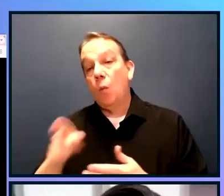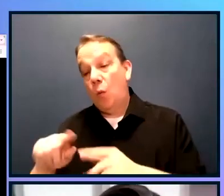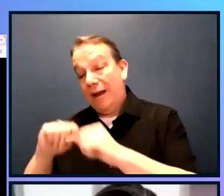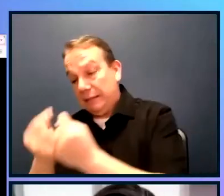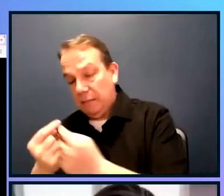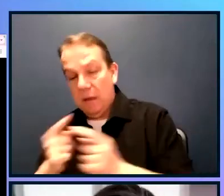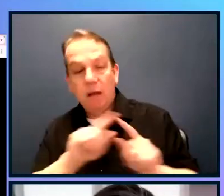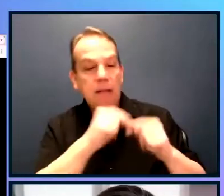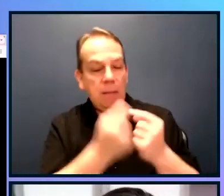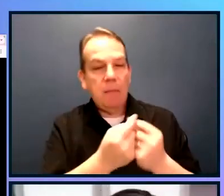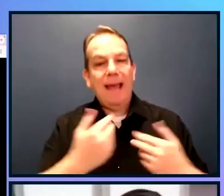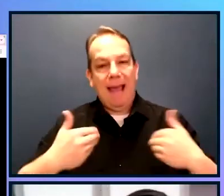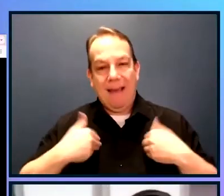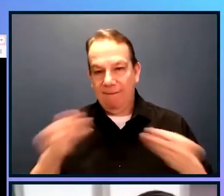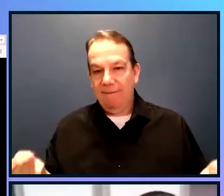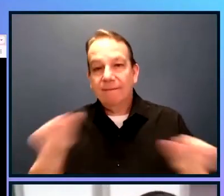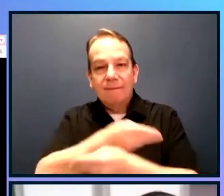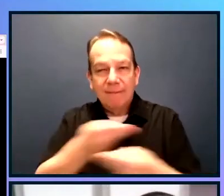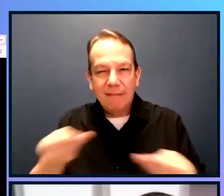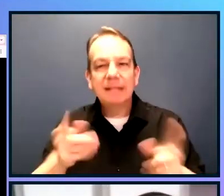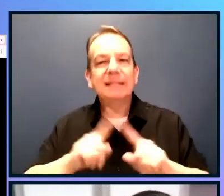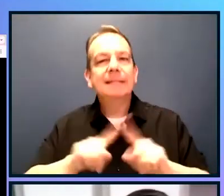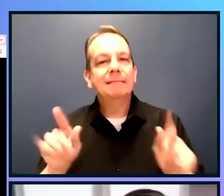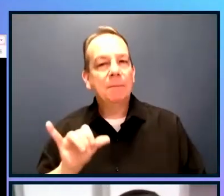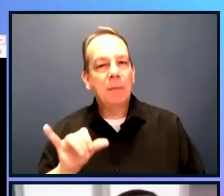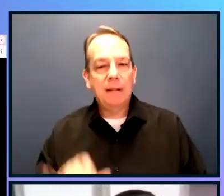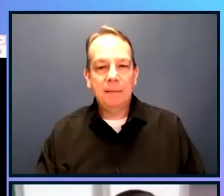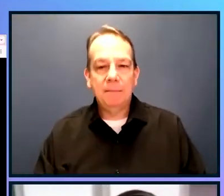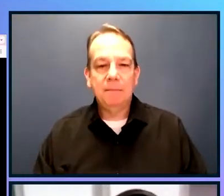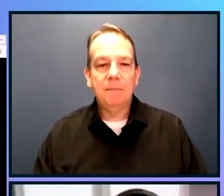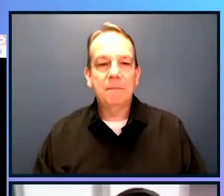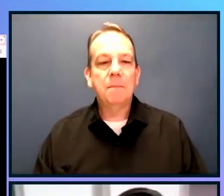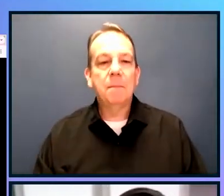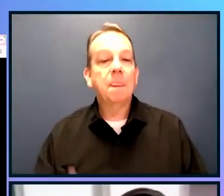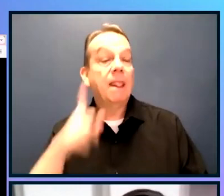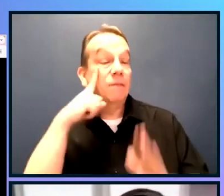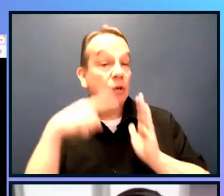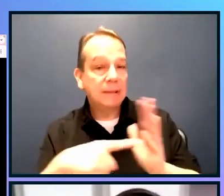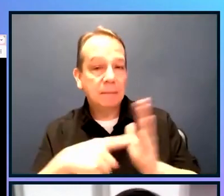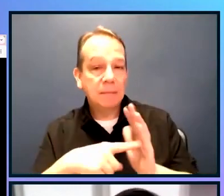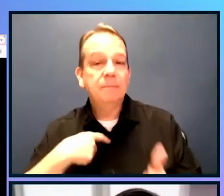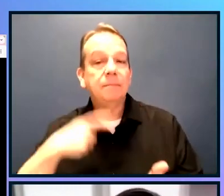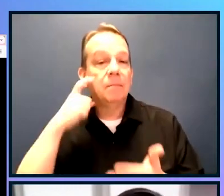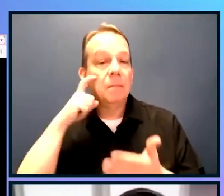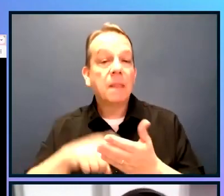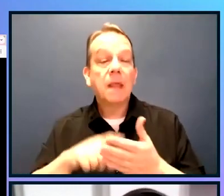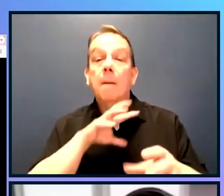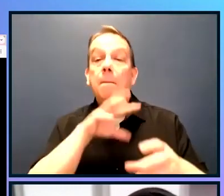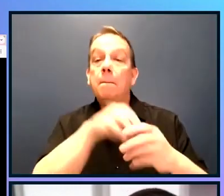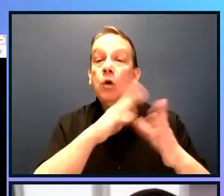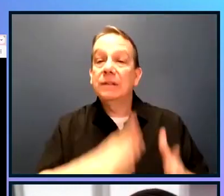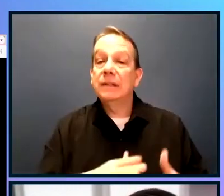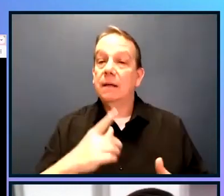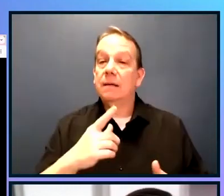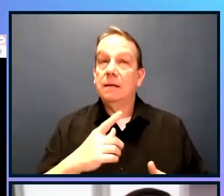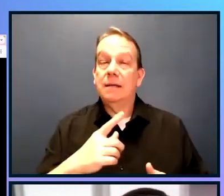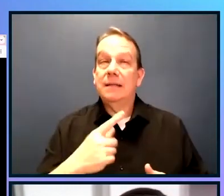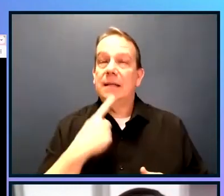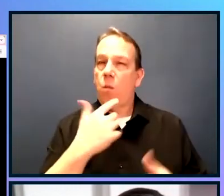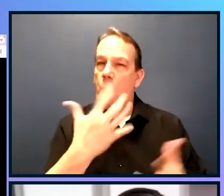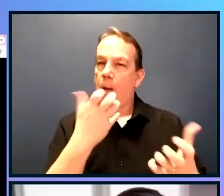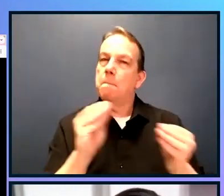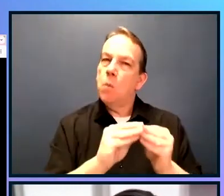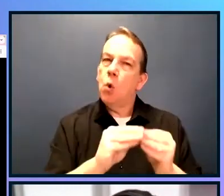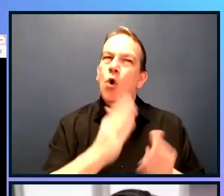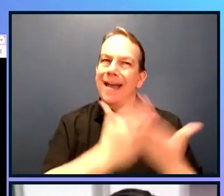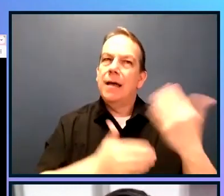had, and vice versa. For example, our bootcamp participants wanted more hands-on